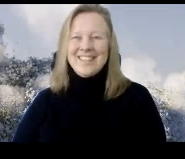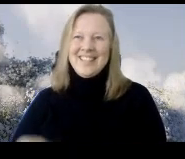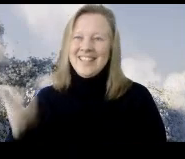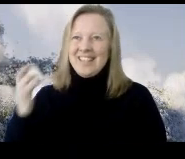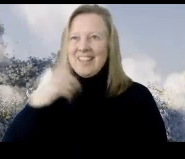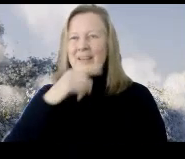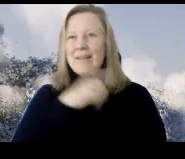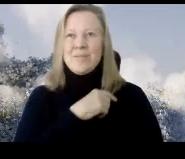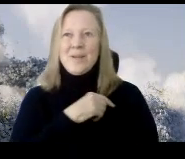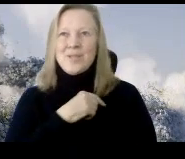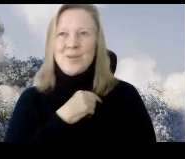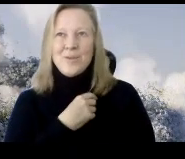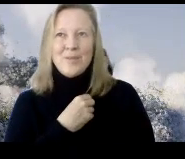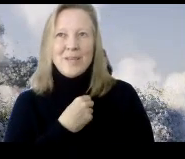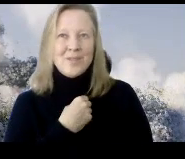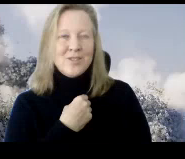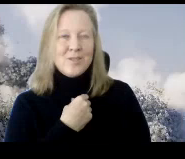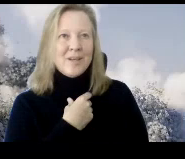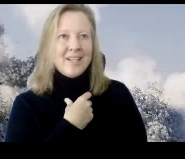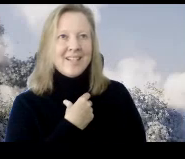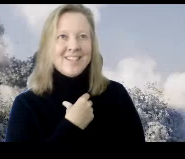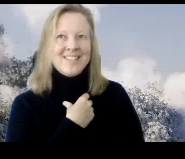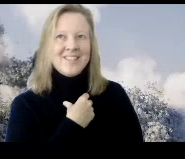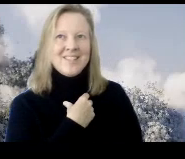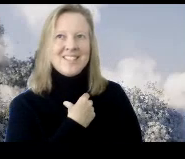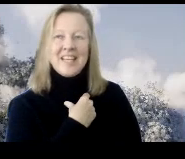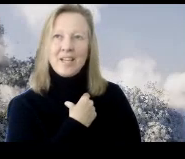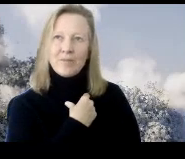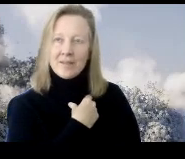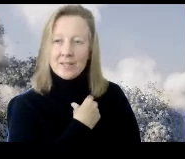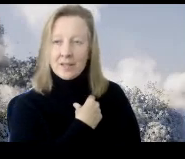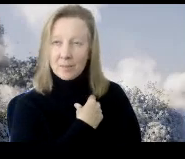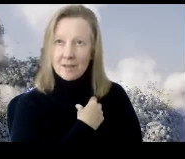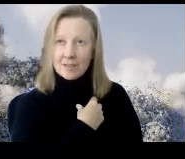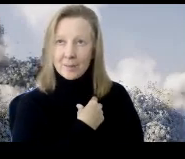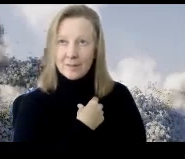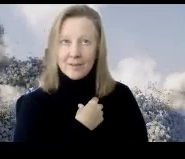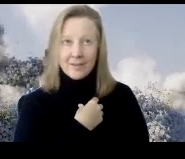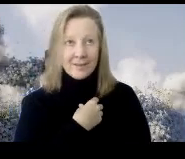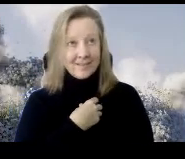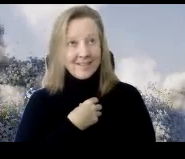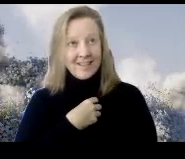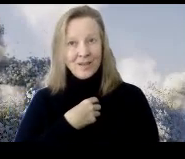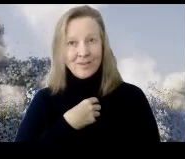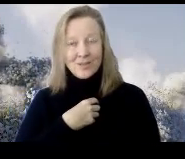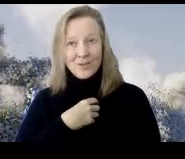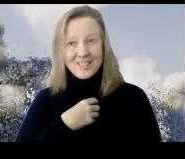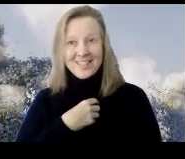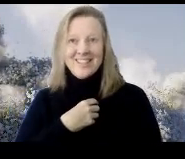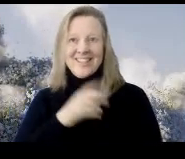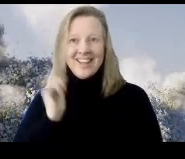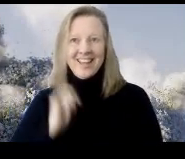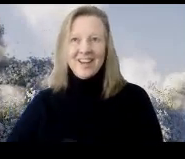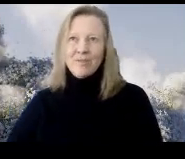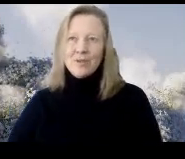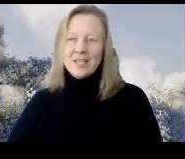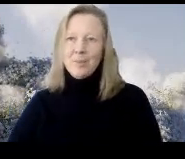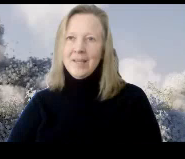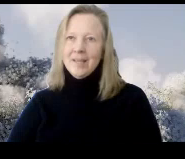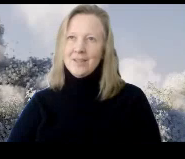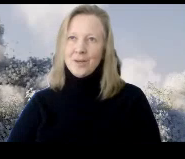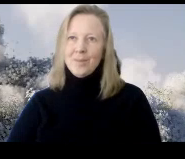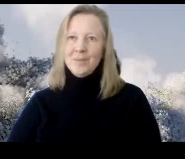Rebecca. That last picture was one of my students, Mariana. She's standing in front of the Dartmouth Hospital in Nova Scotia at her